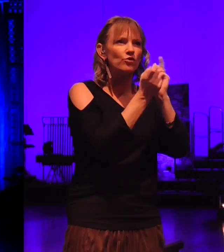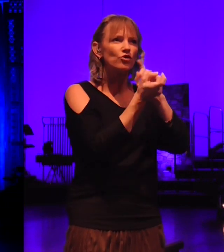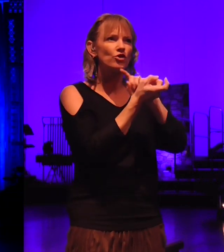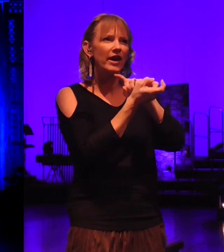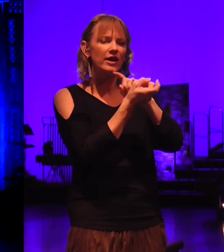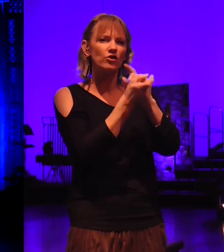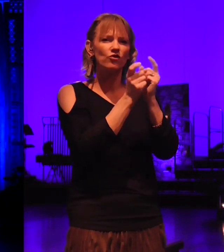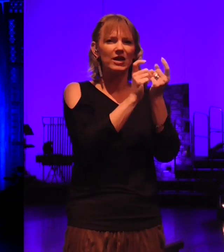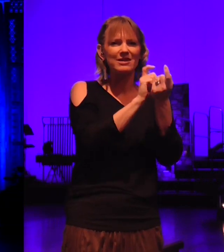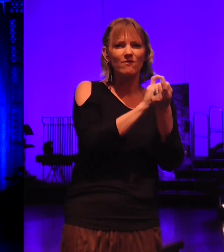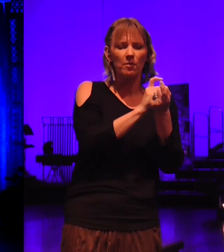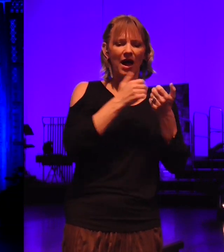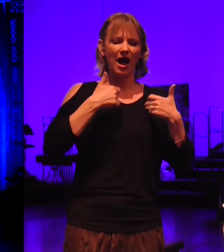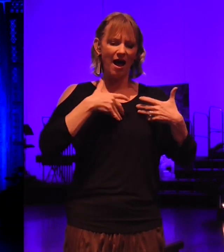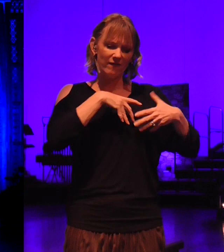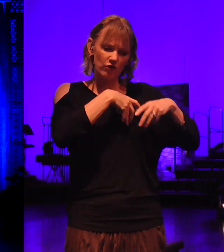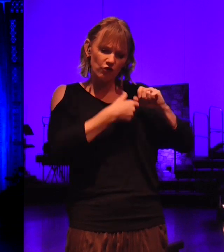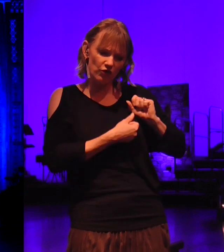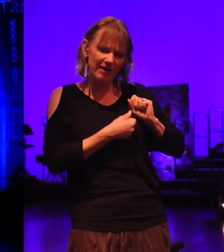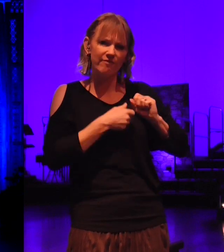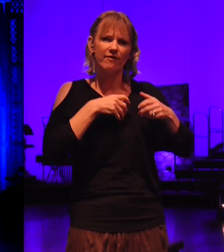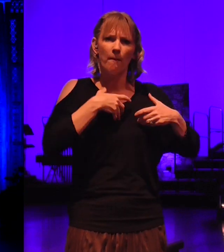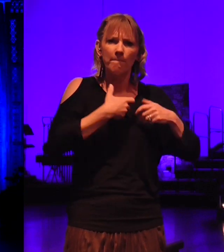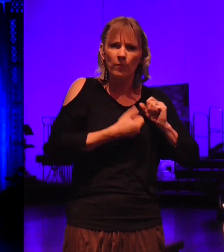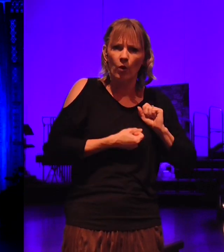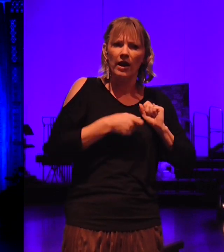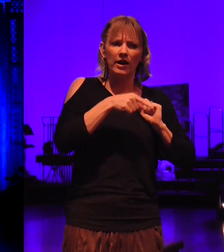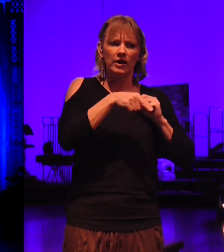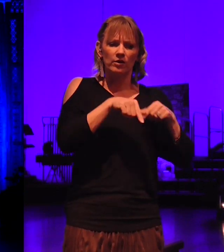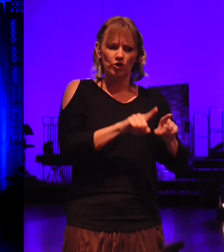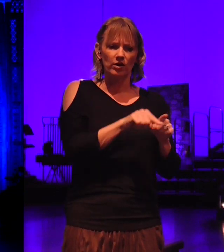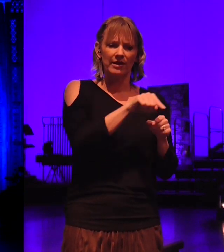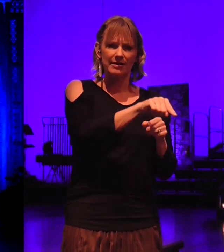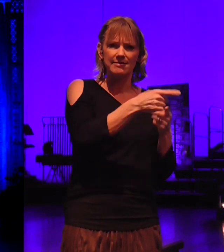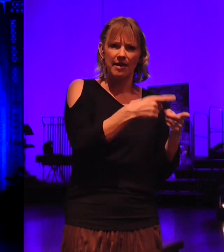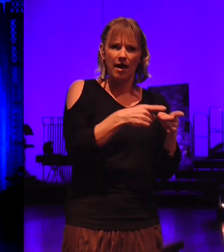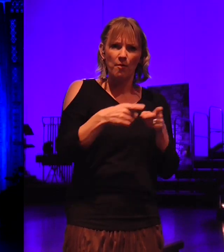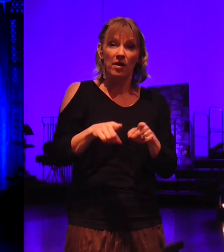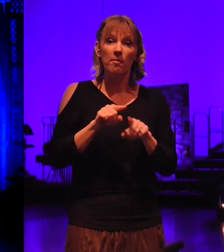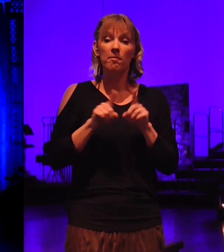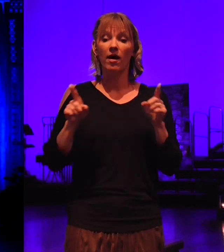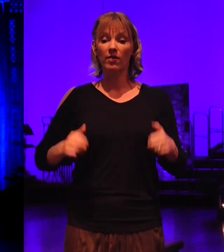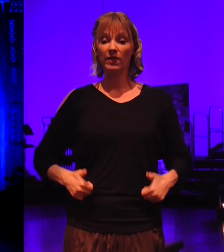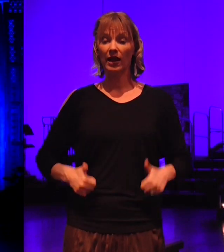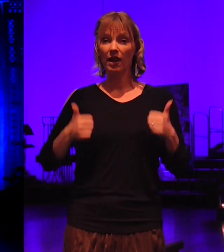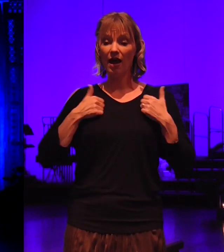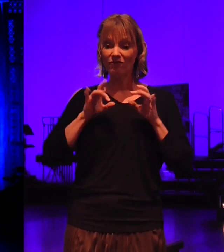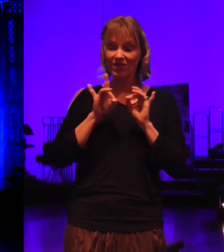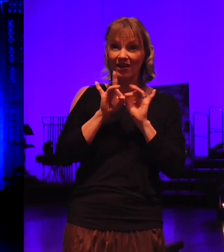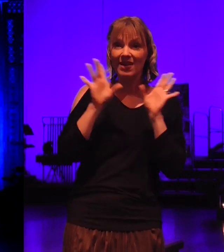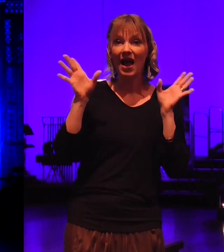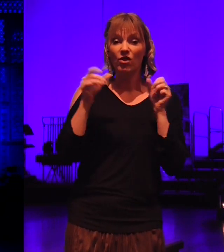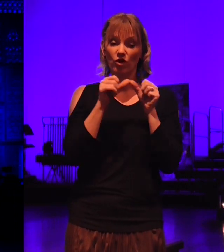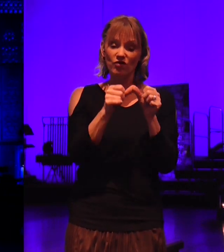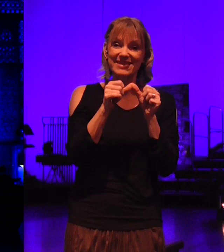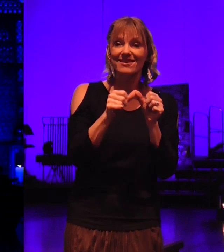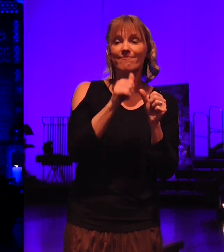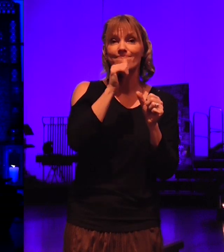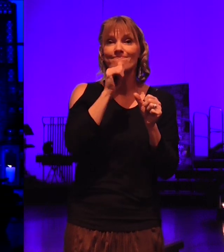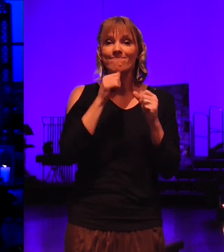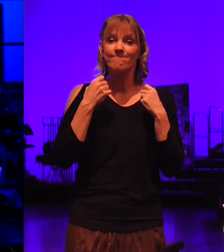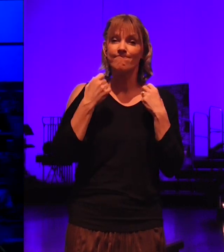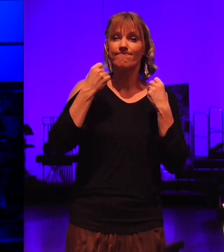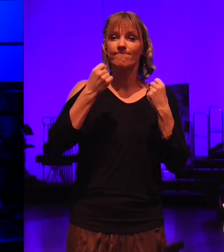mourning in this practice. And yet, the life, the light, the resilience, the spirit within